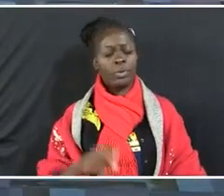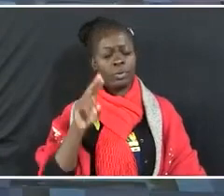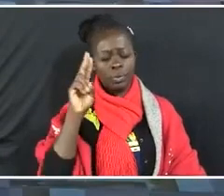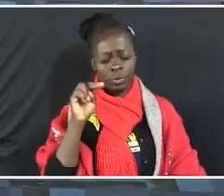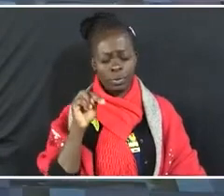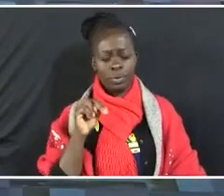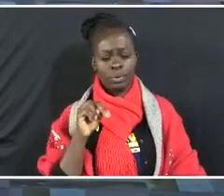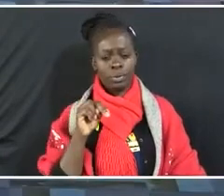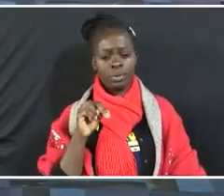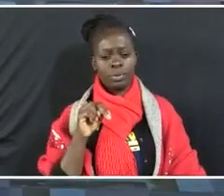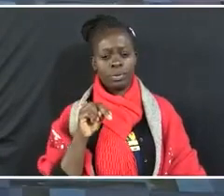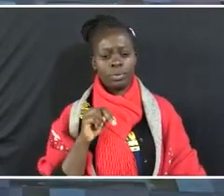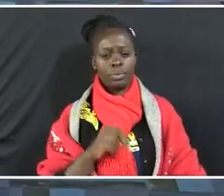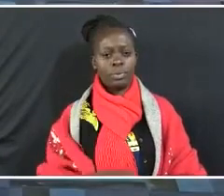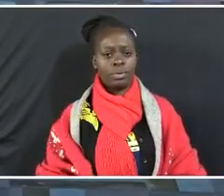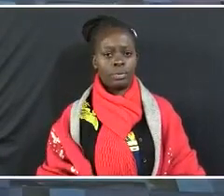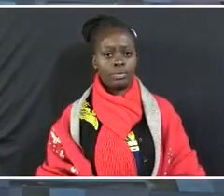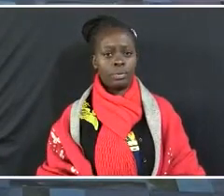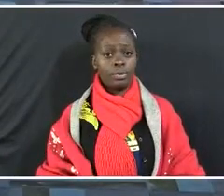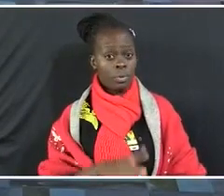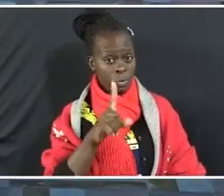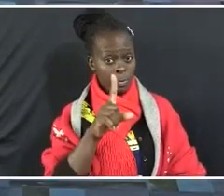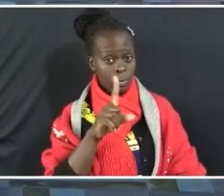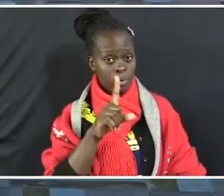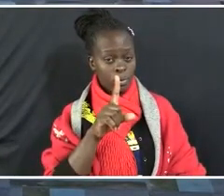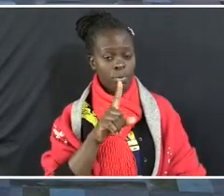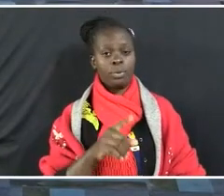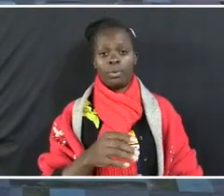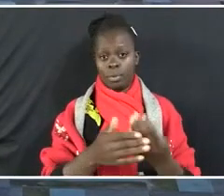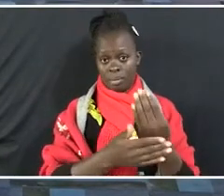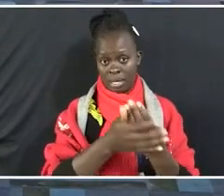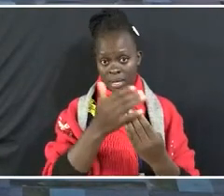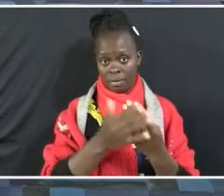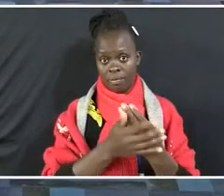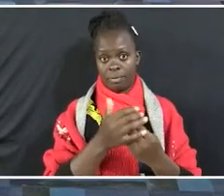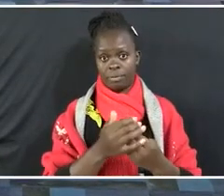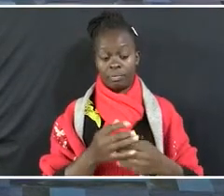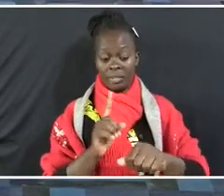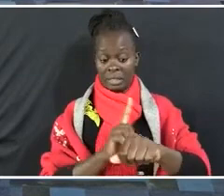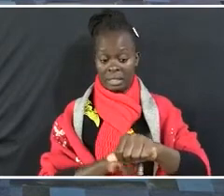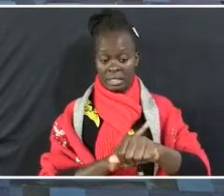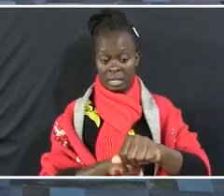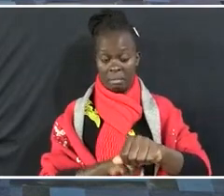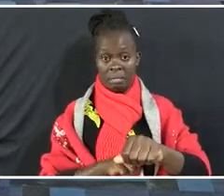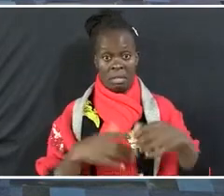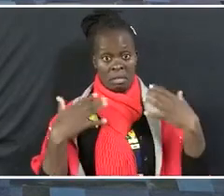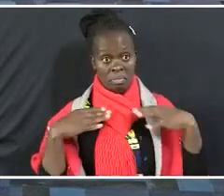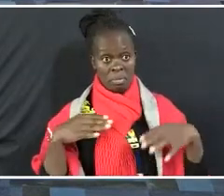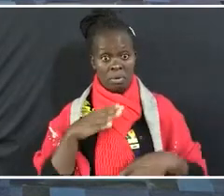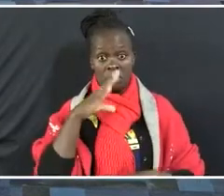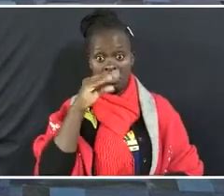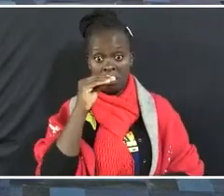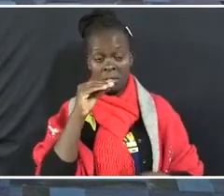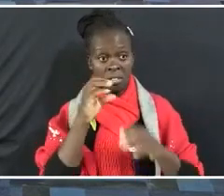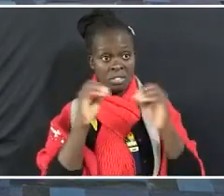good nor bad. Be careful. When somebody comes to church and does not talk to you, be careful.